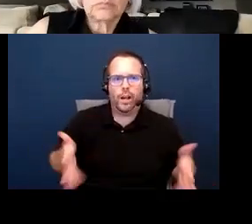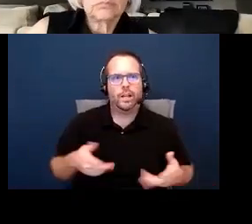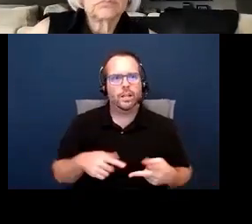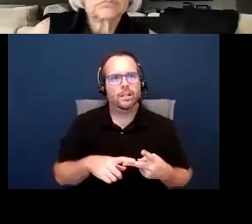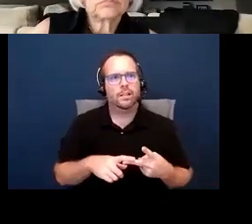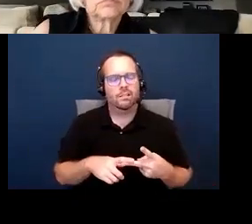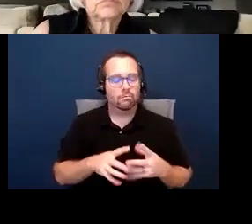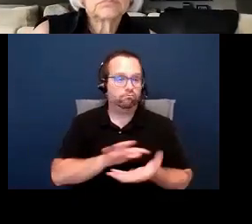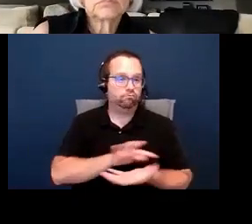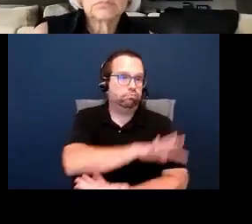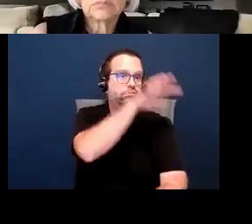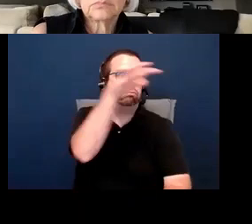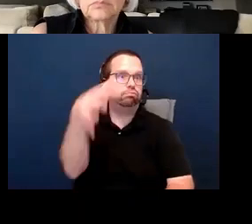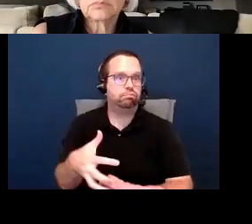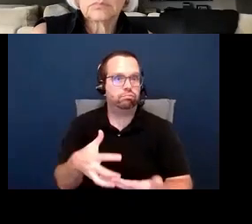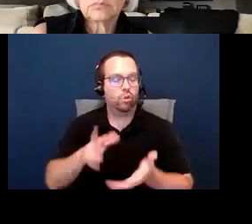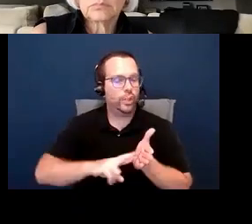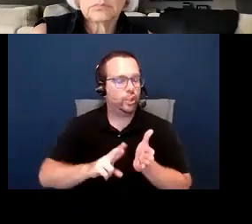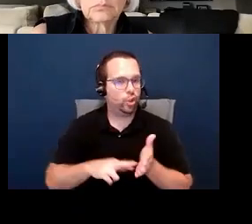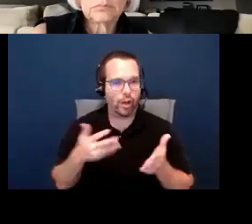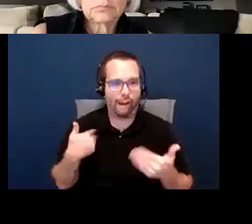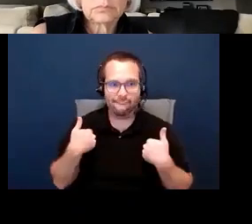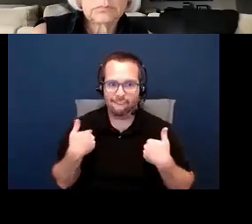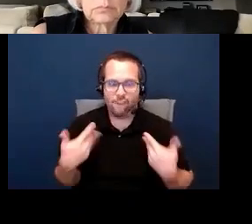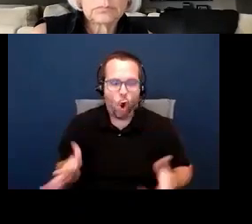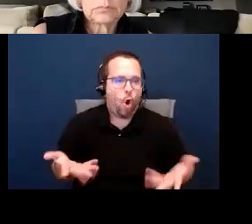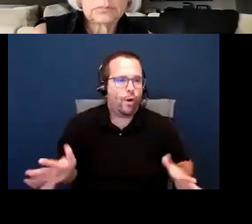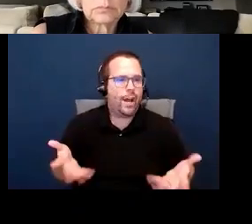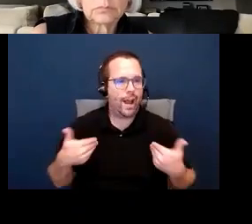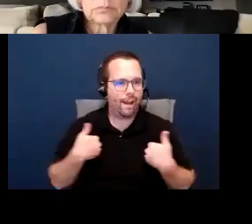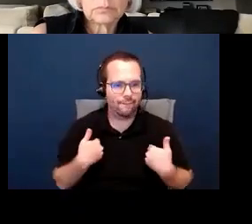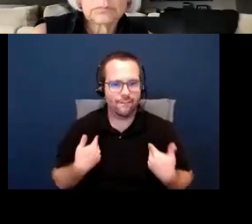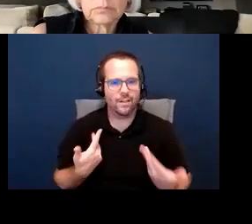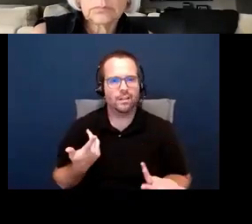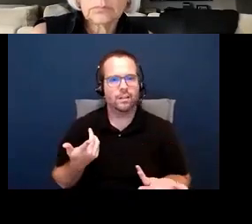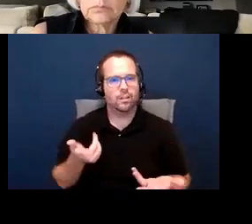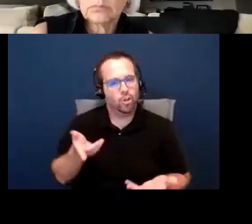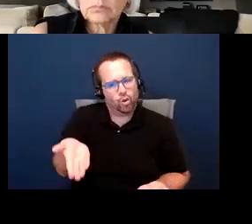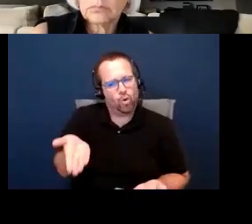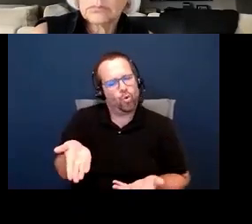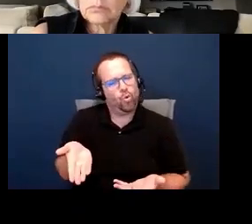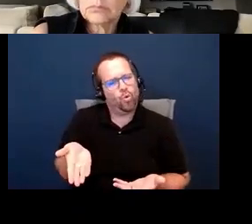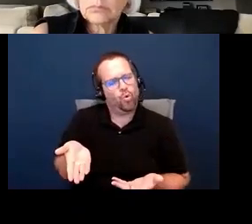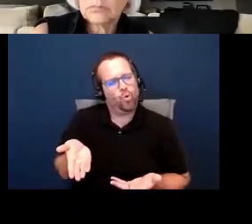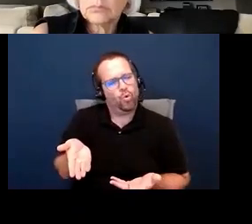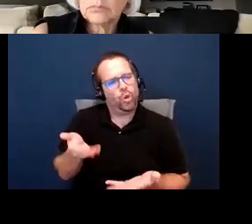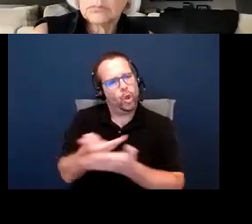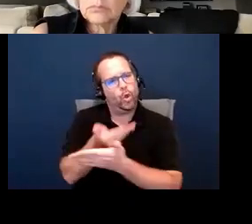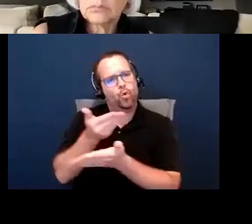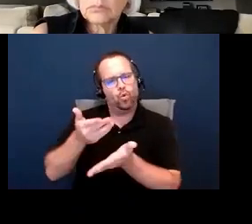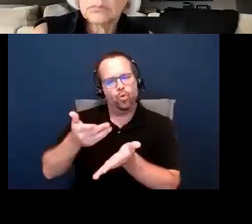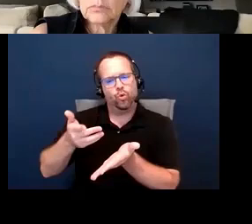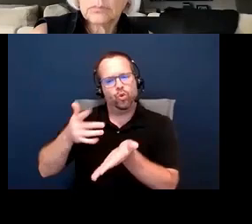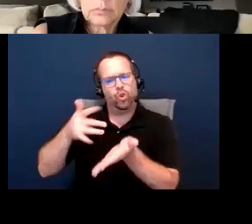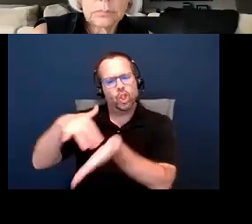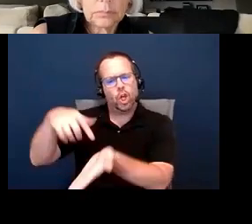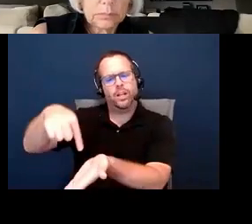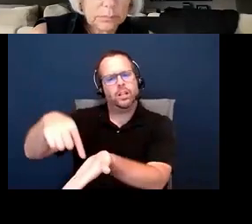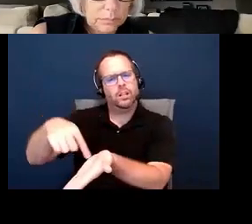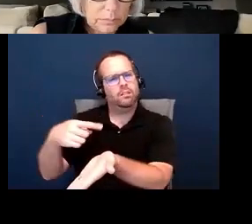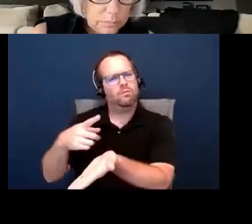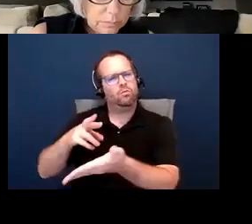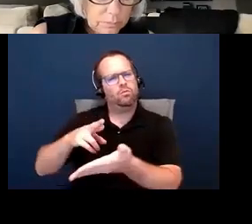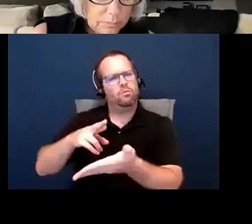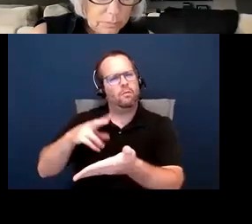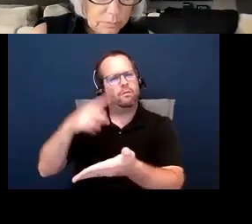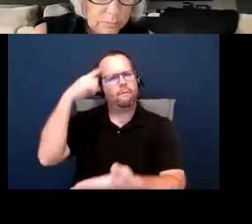here already on the topic, and we can't see if there's, so what's going to happen with this new study? And not only if there